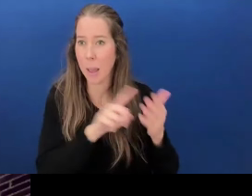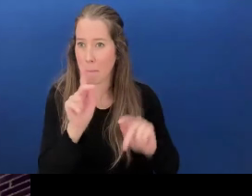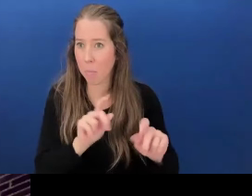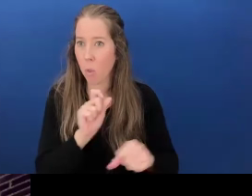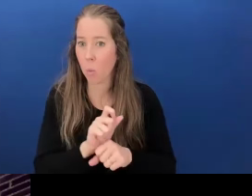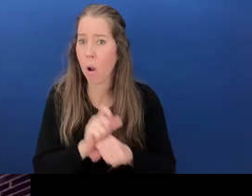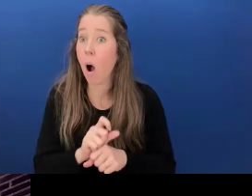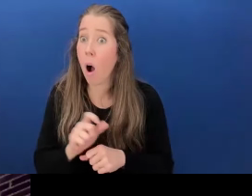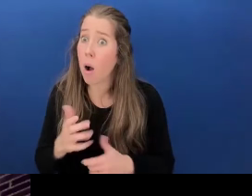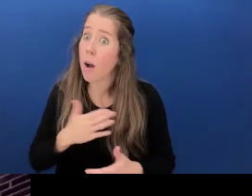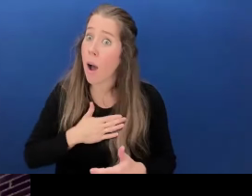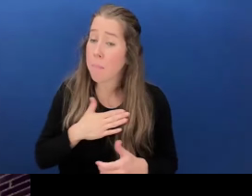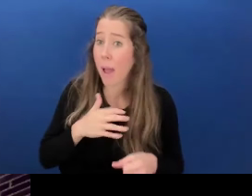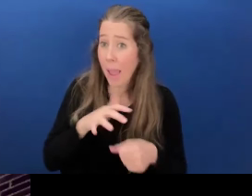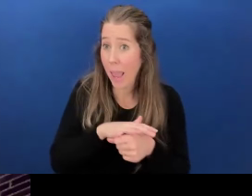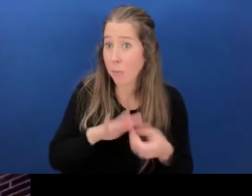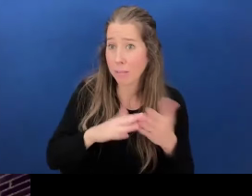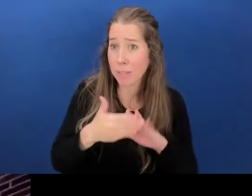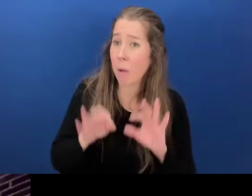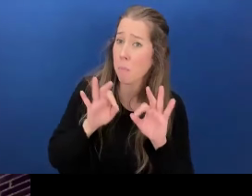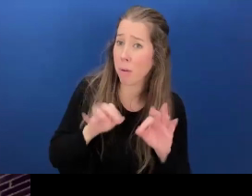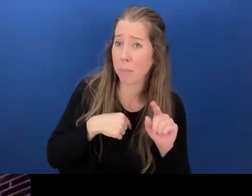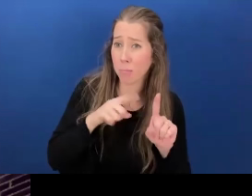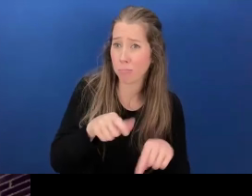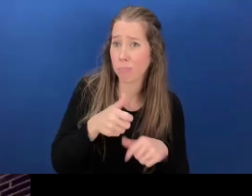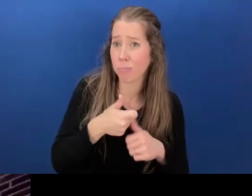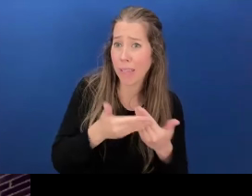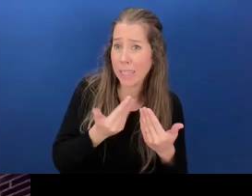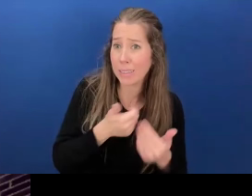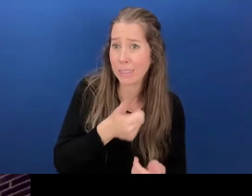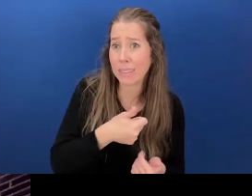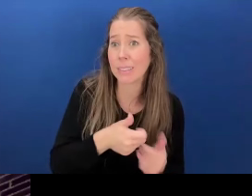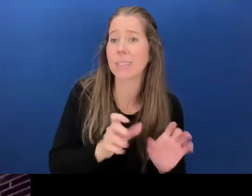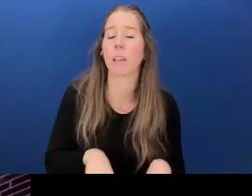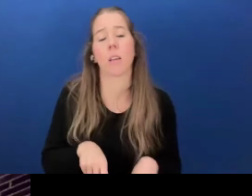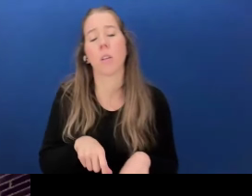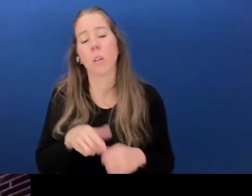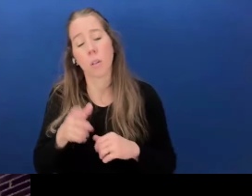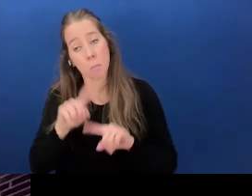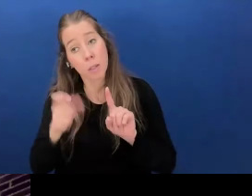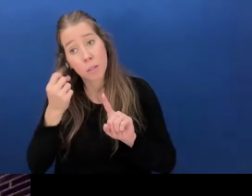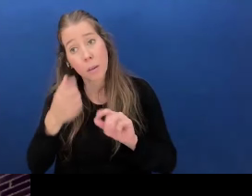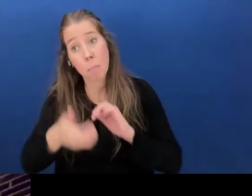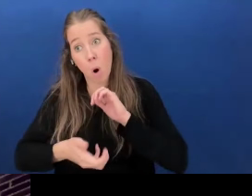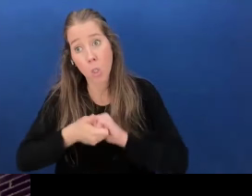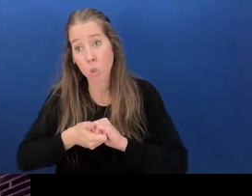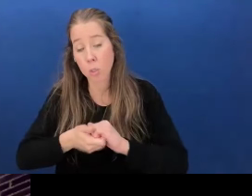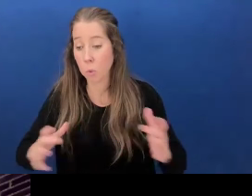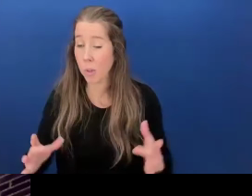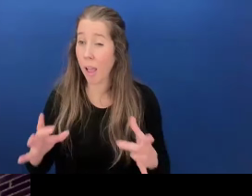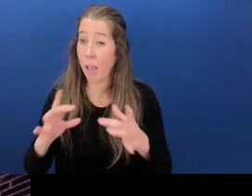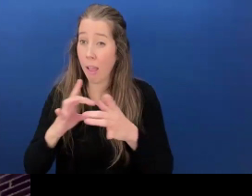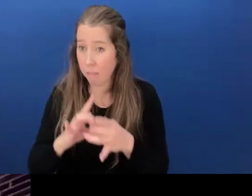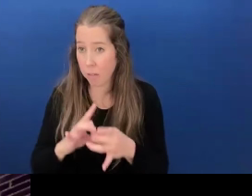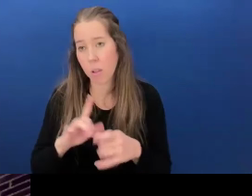on my side of town. It's been perfect. So these partnerships, it takes time to develop it. You know, we have to get the buy-in